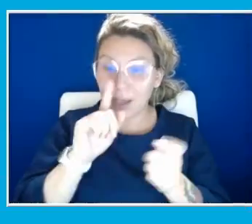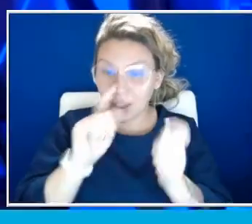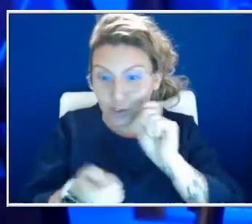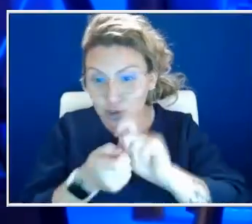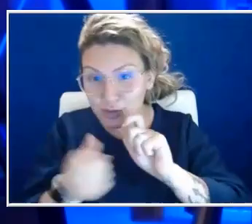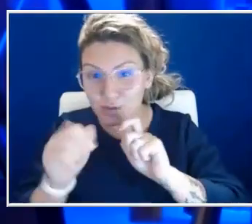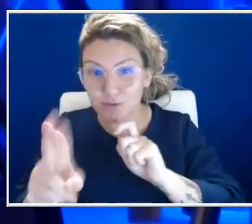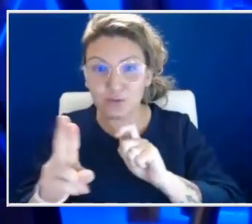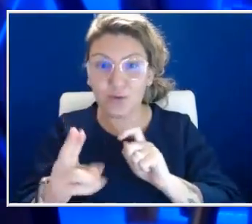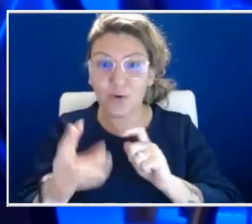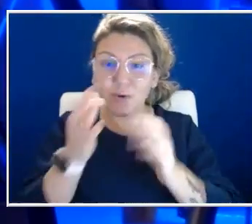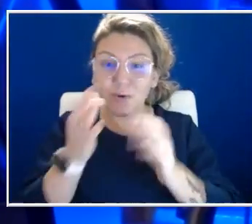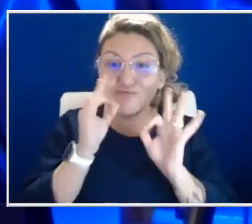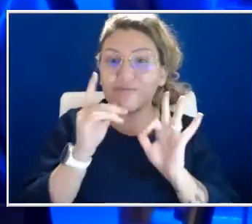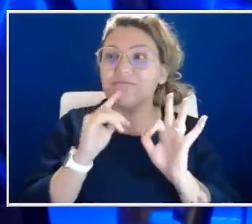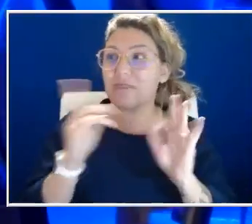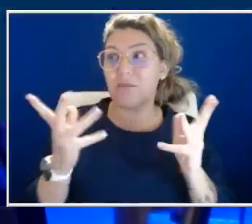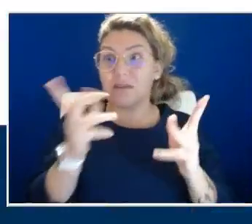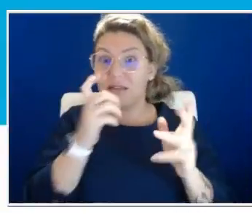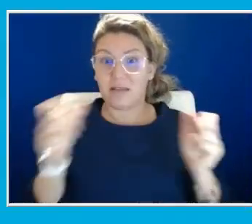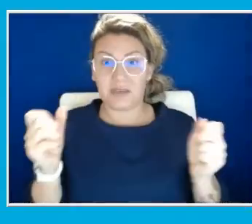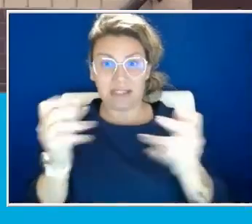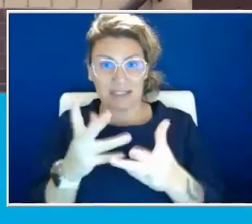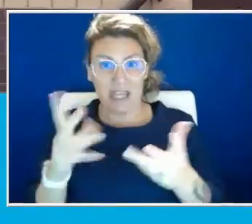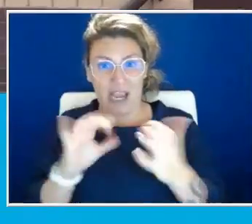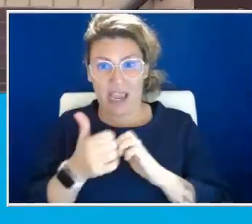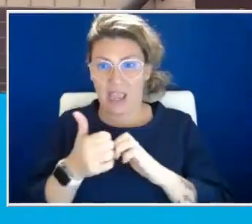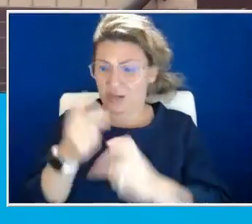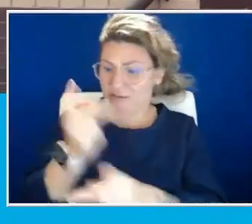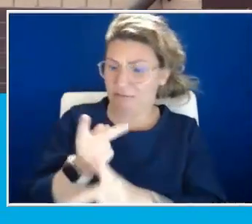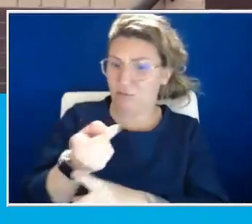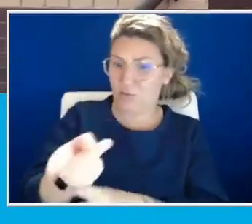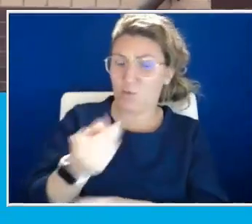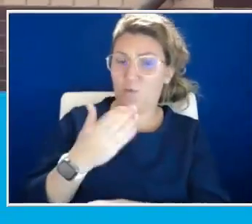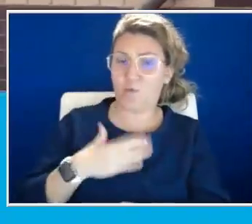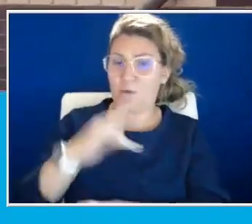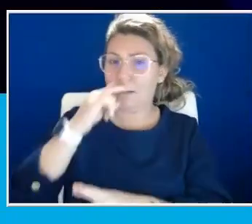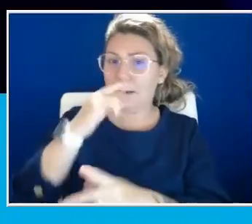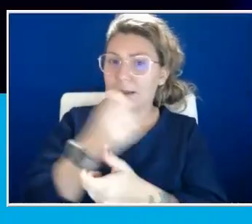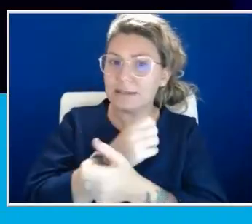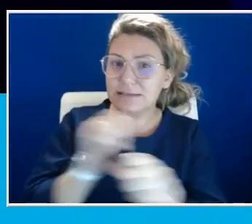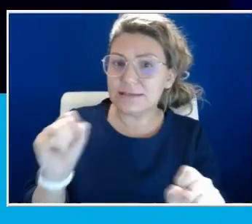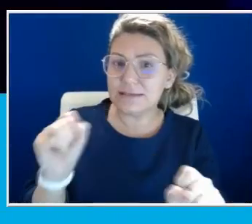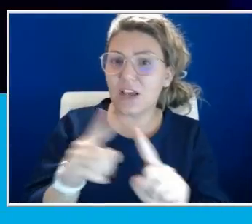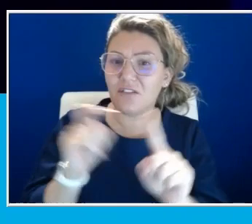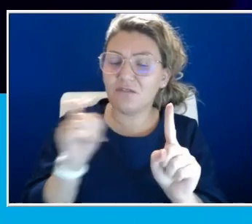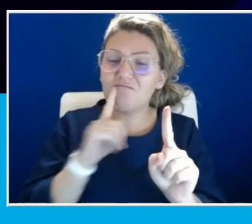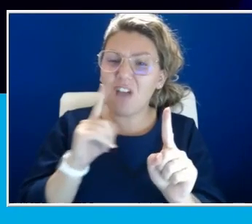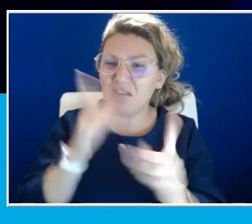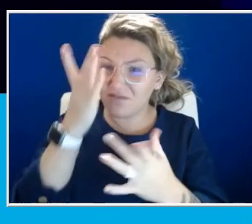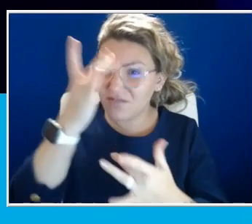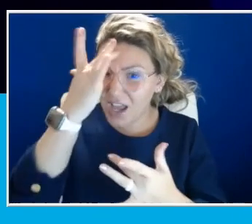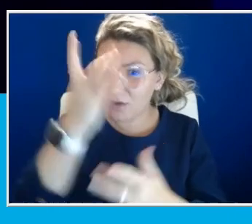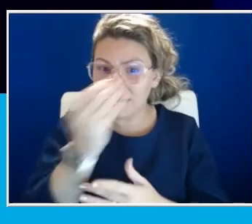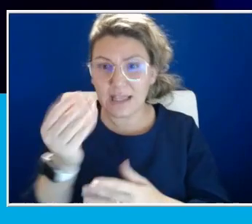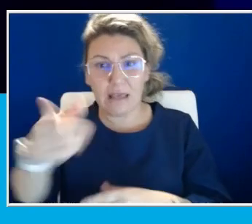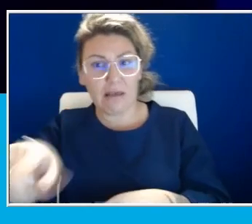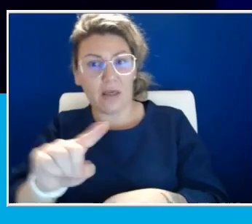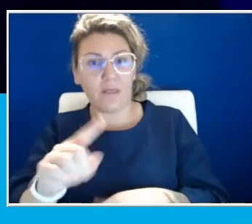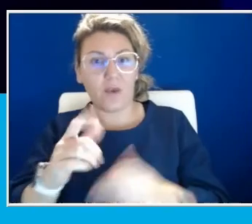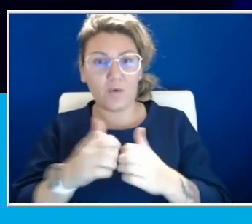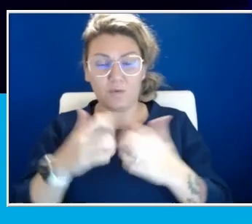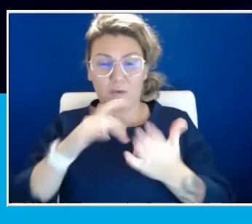scare. I'm Jessica Lovell. How to keep you and your kiddos safe from lurking viruses. And for those with a weak heart, do